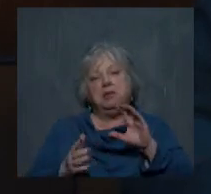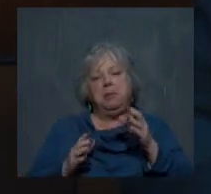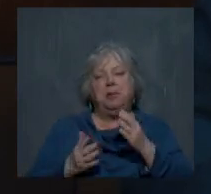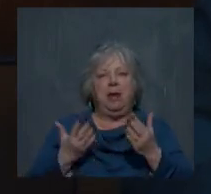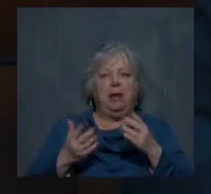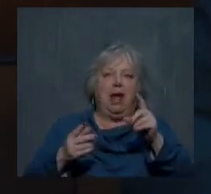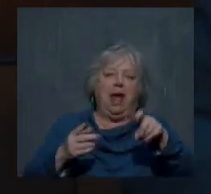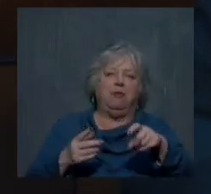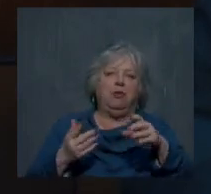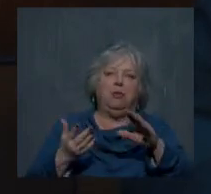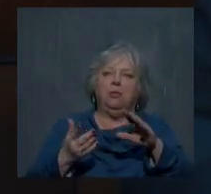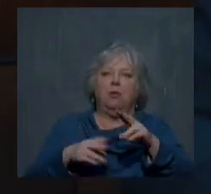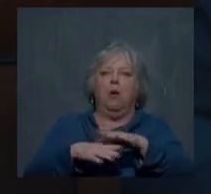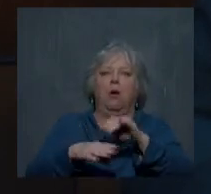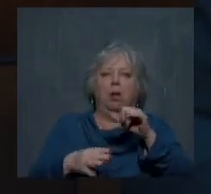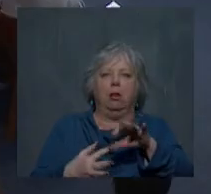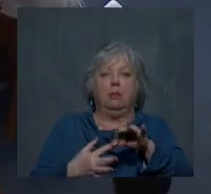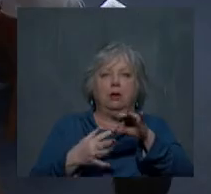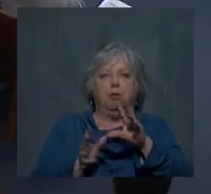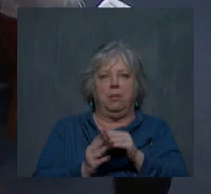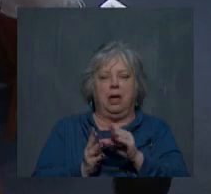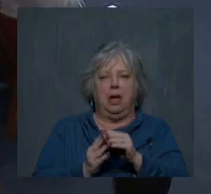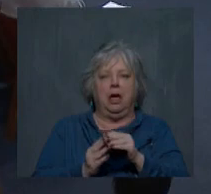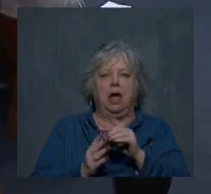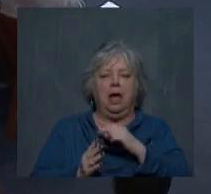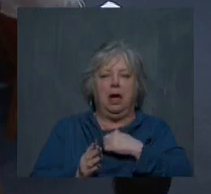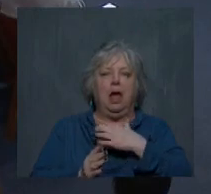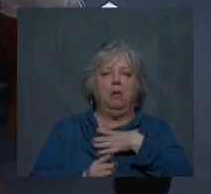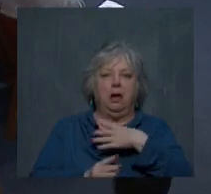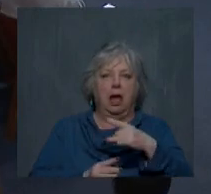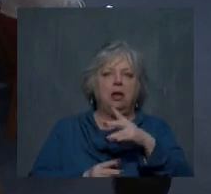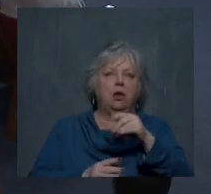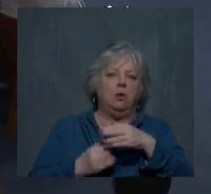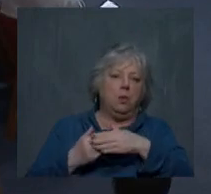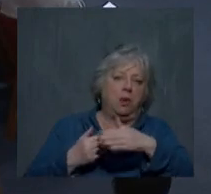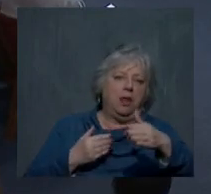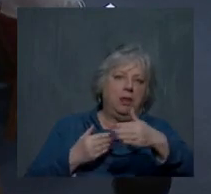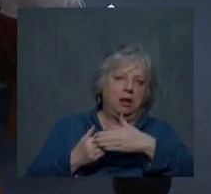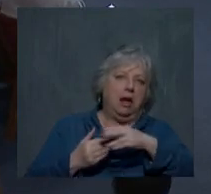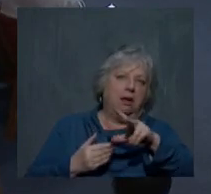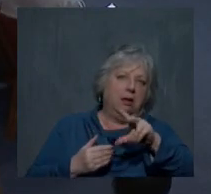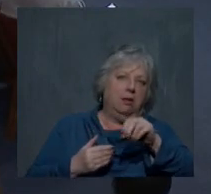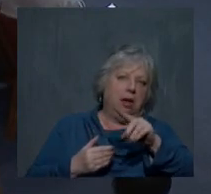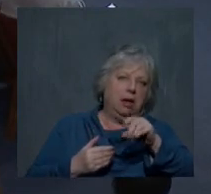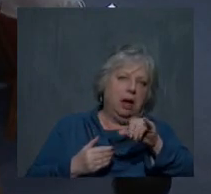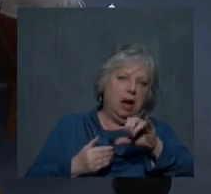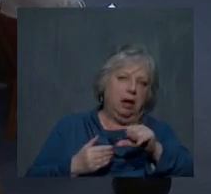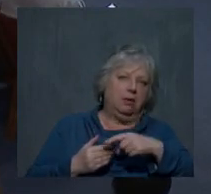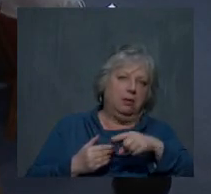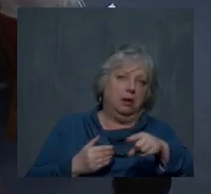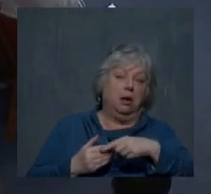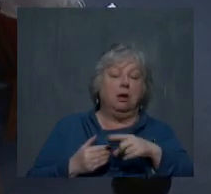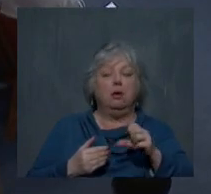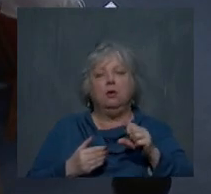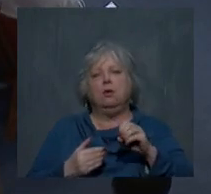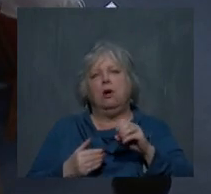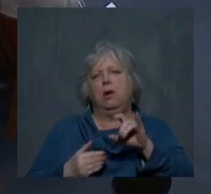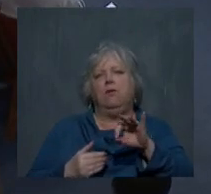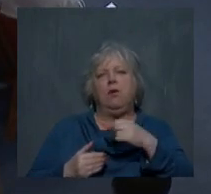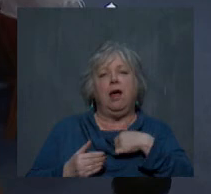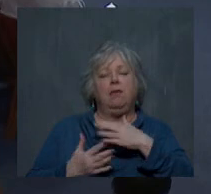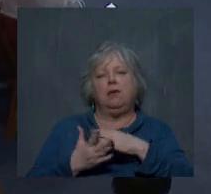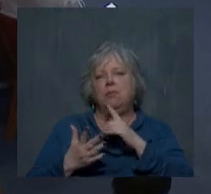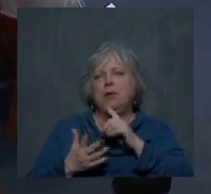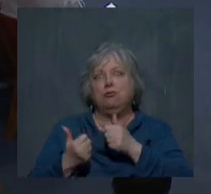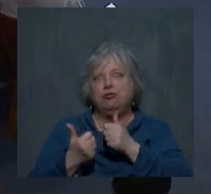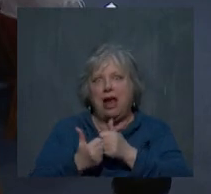to be a special meeting. And I'd like to try and do it within the next 30 days. So if you've just got some real